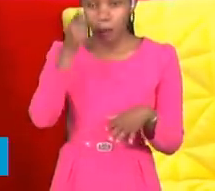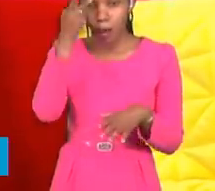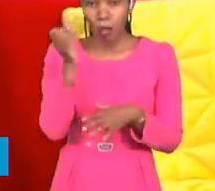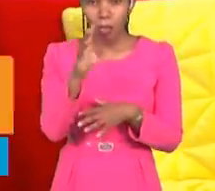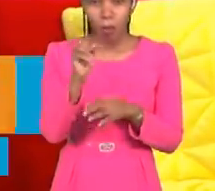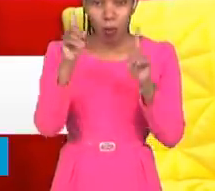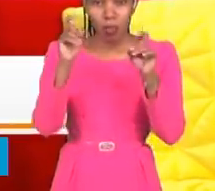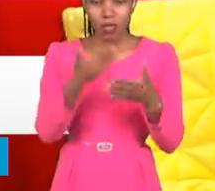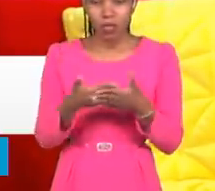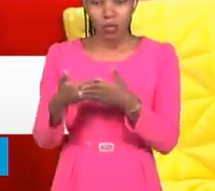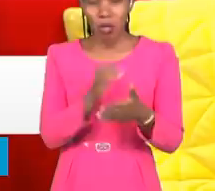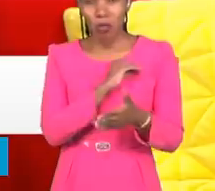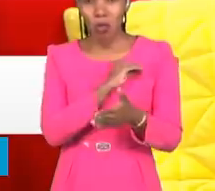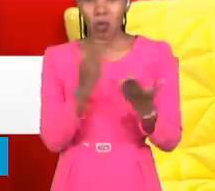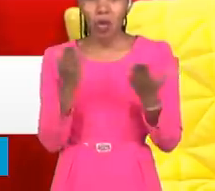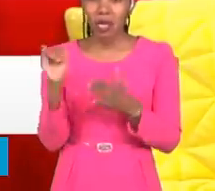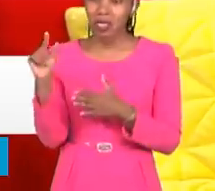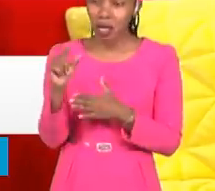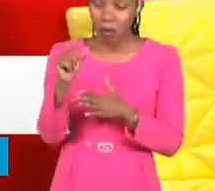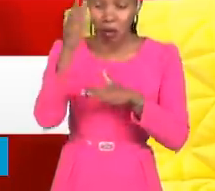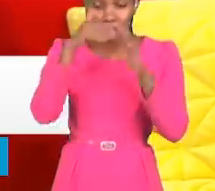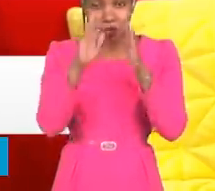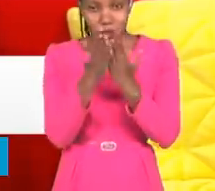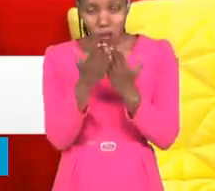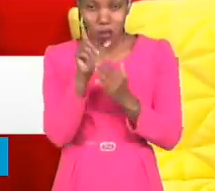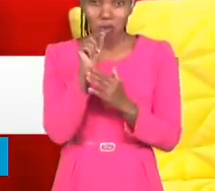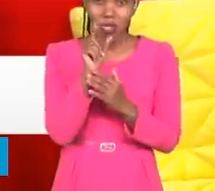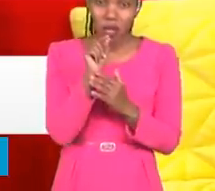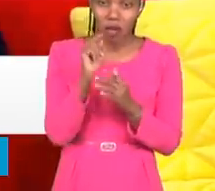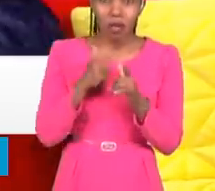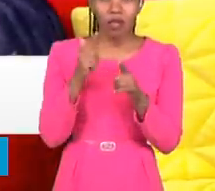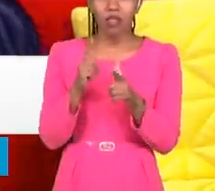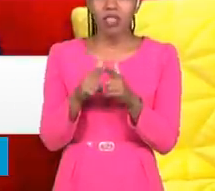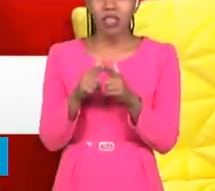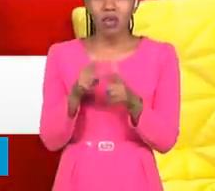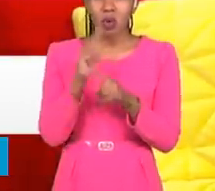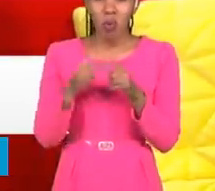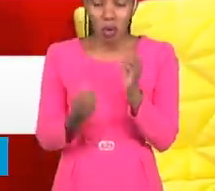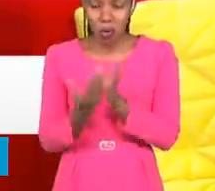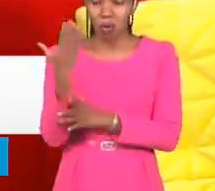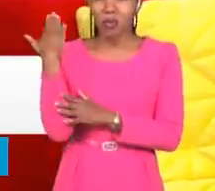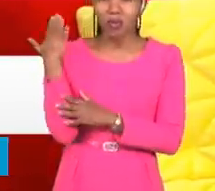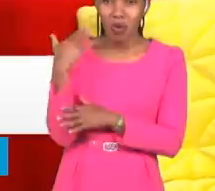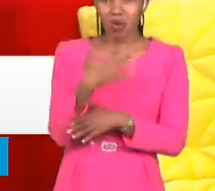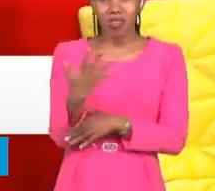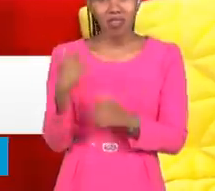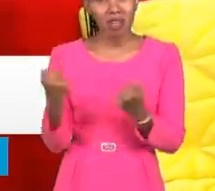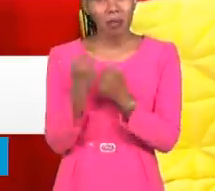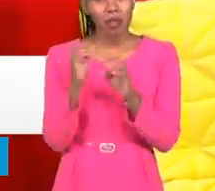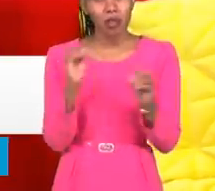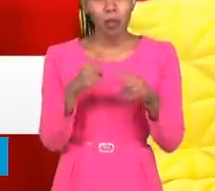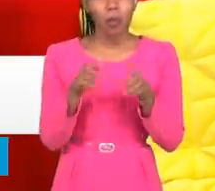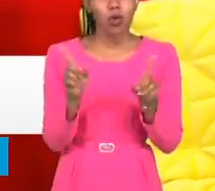baby's pictures on Instagram, on Facebook, on Twitter, and during our days when you're growing up, these things never used to happen. But